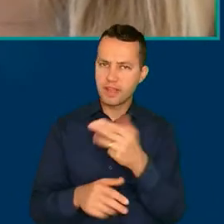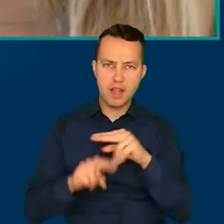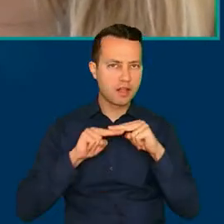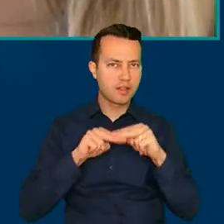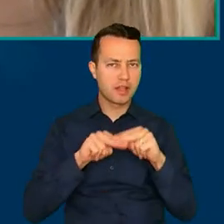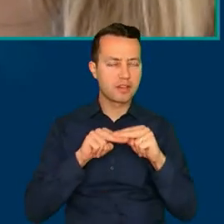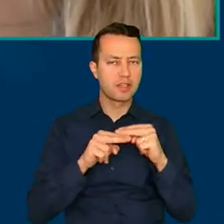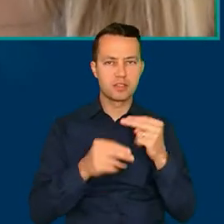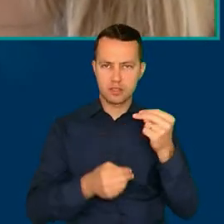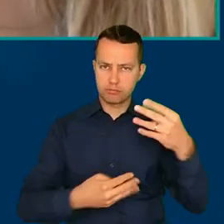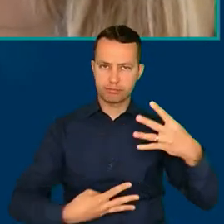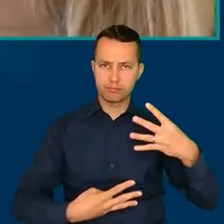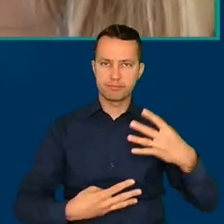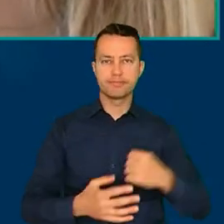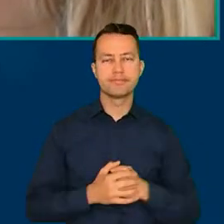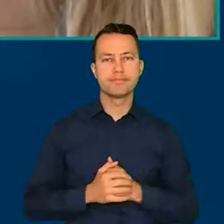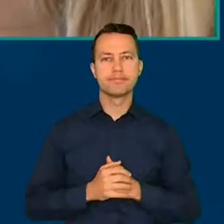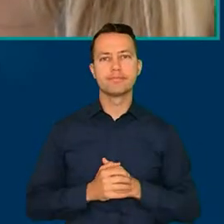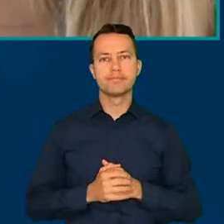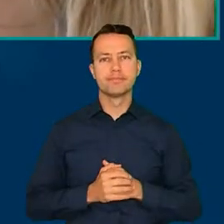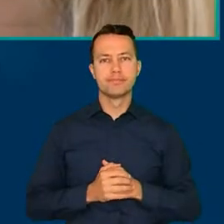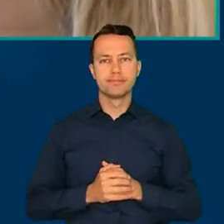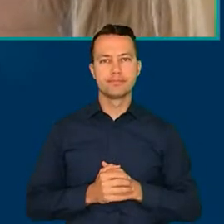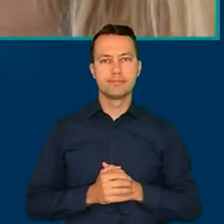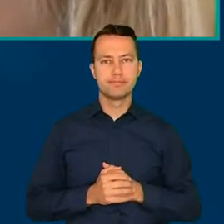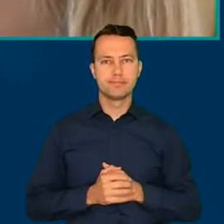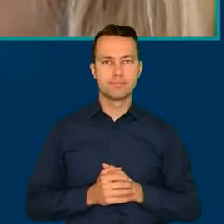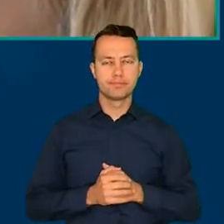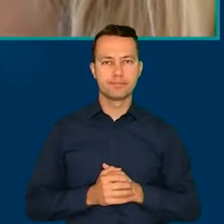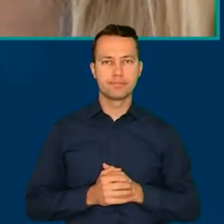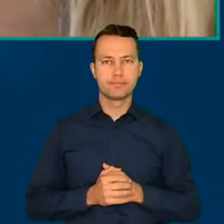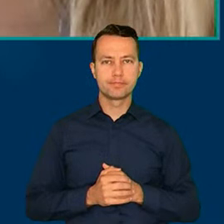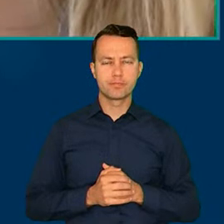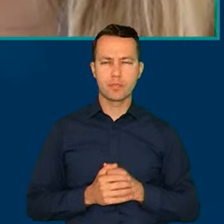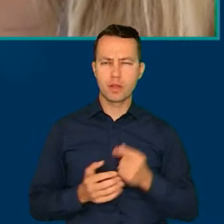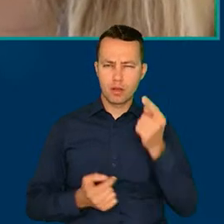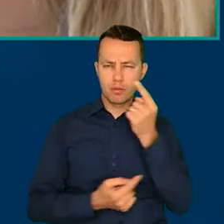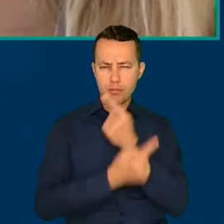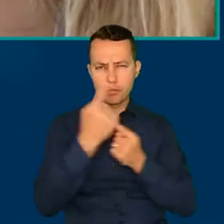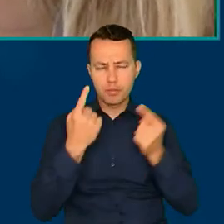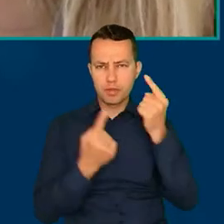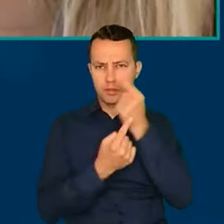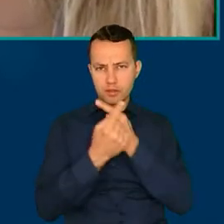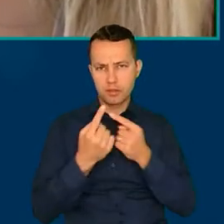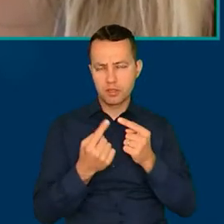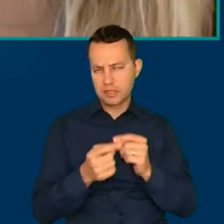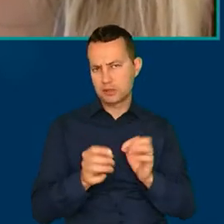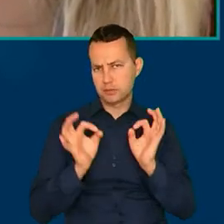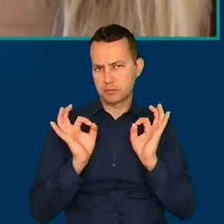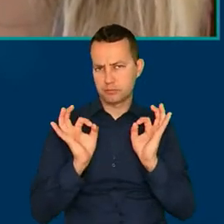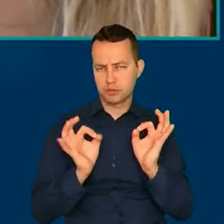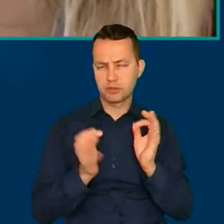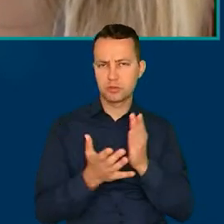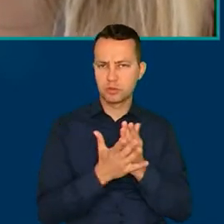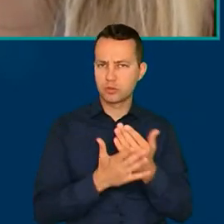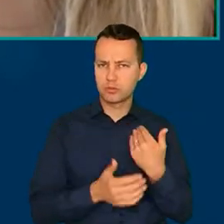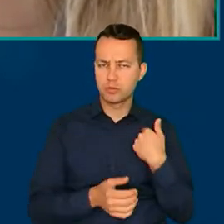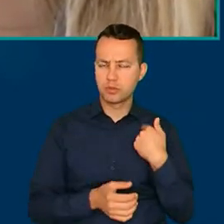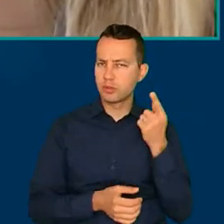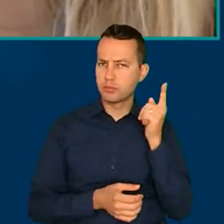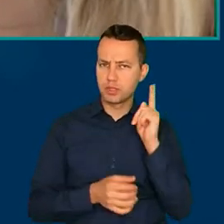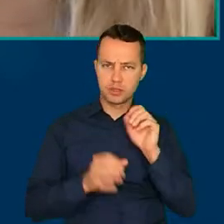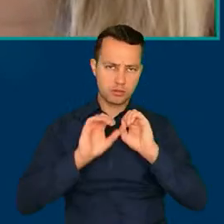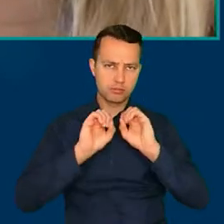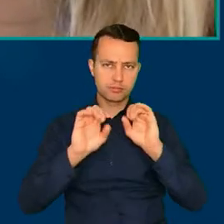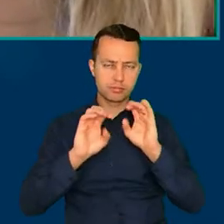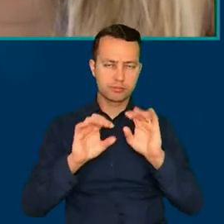So I think this was explained pretty well in terms of the key measures and practical actions that we would call for under a due diligence